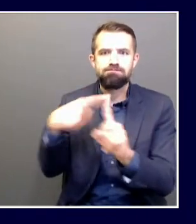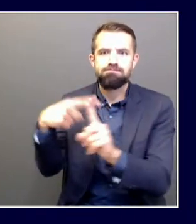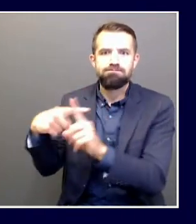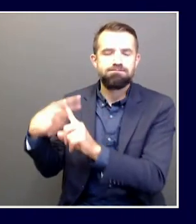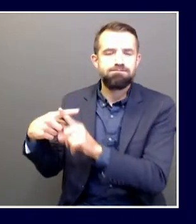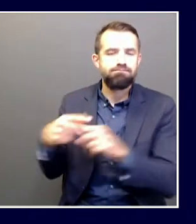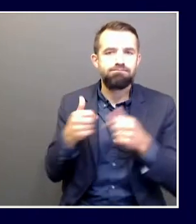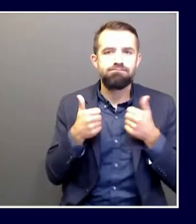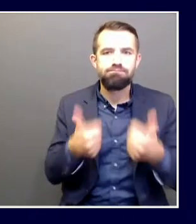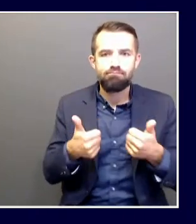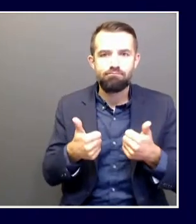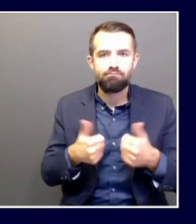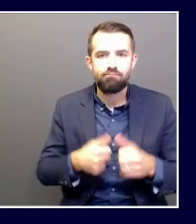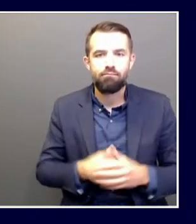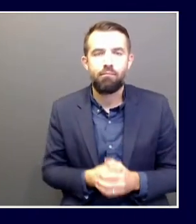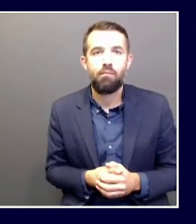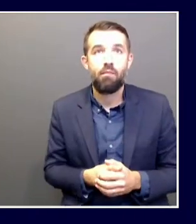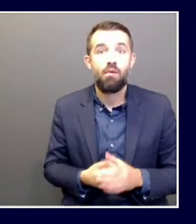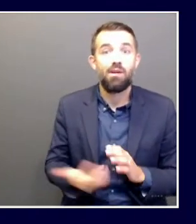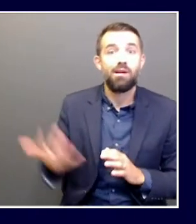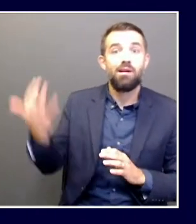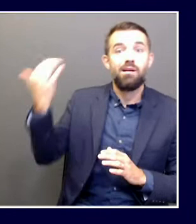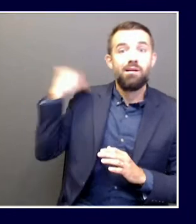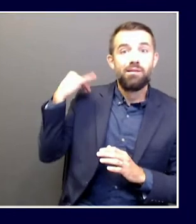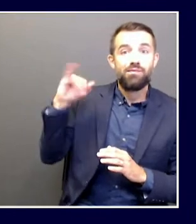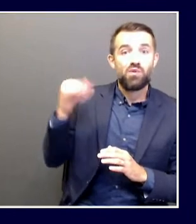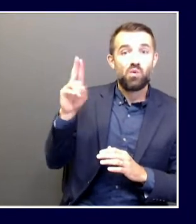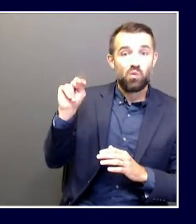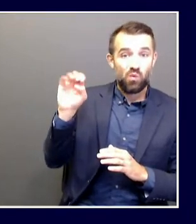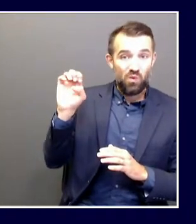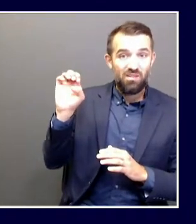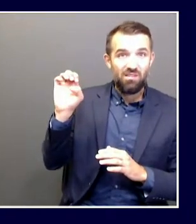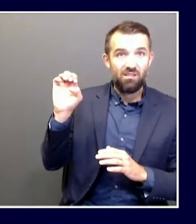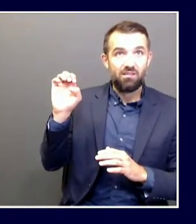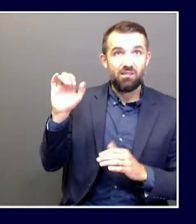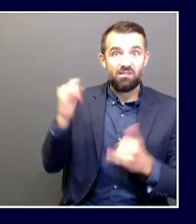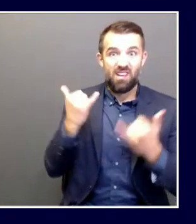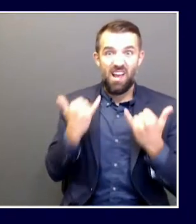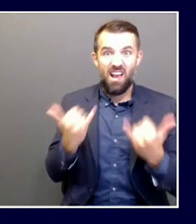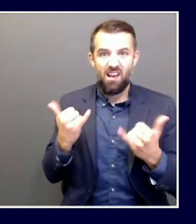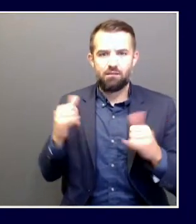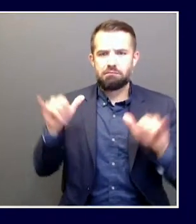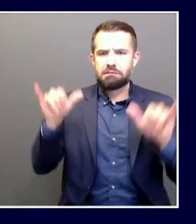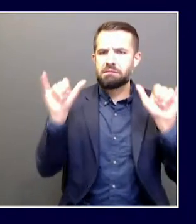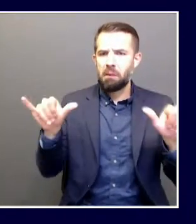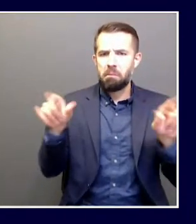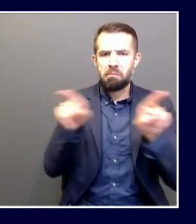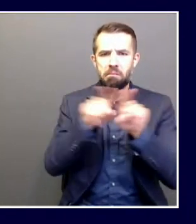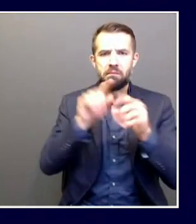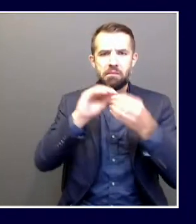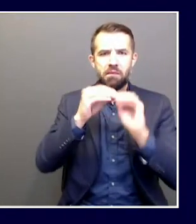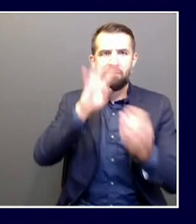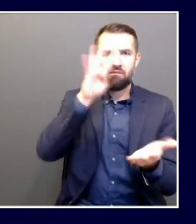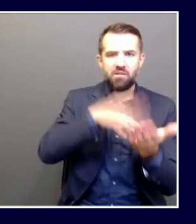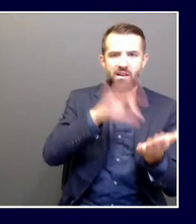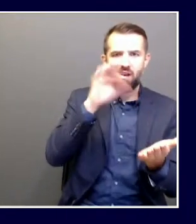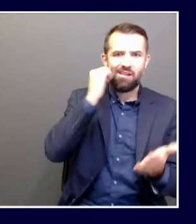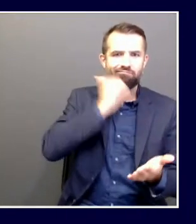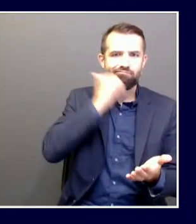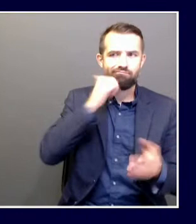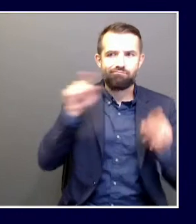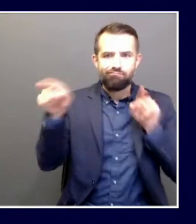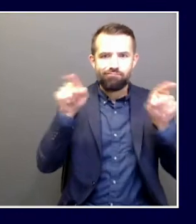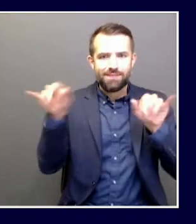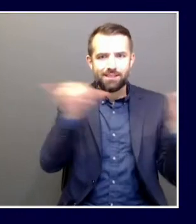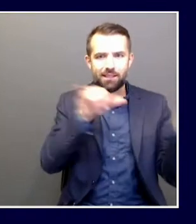mid-June of this year. But I want to break down the composition of those 4,900 doses a day to talk a little bit about